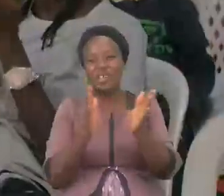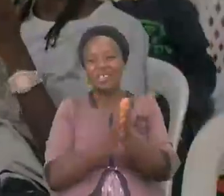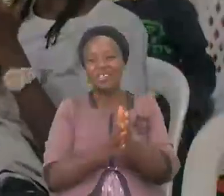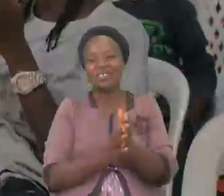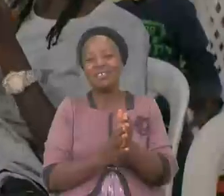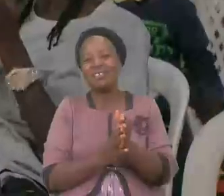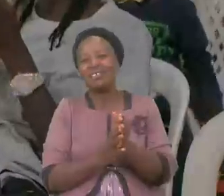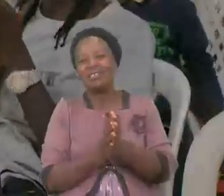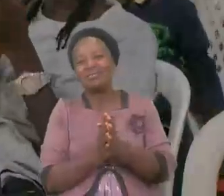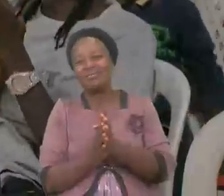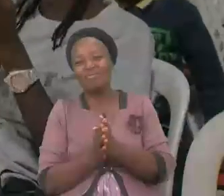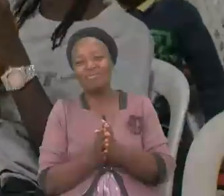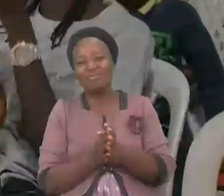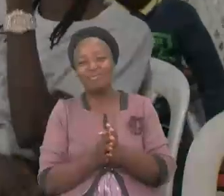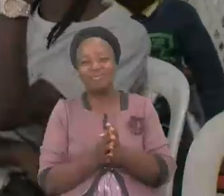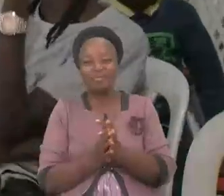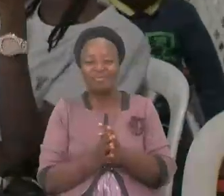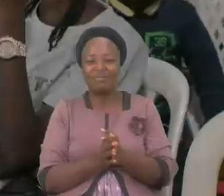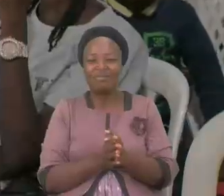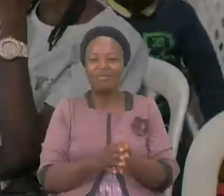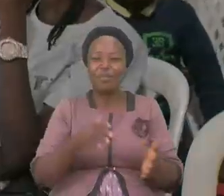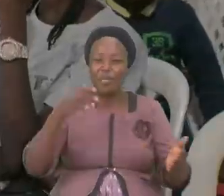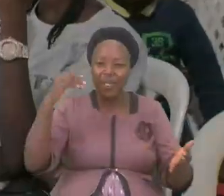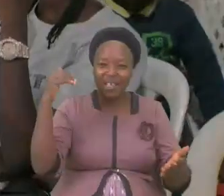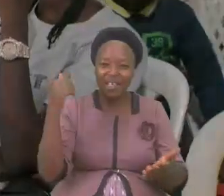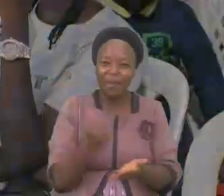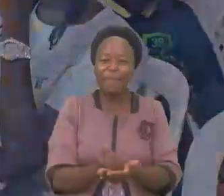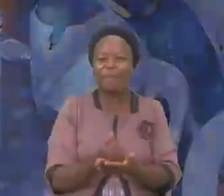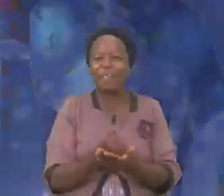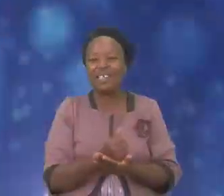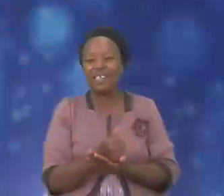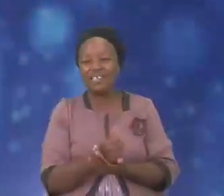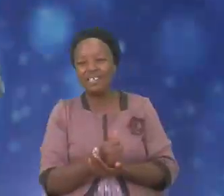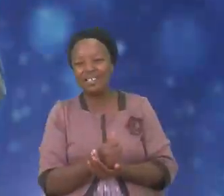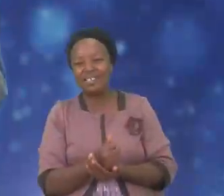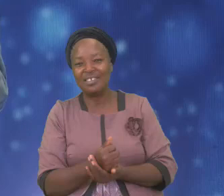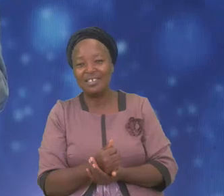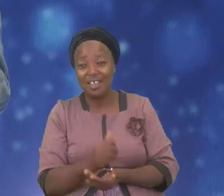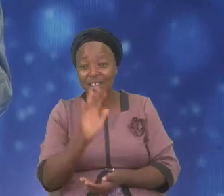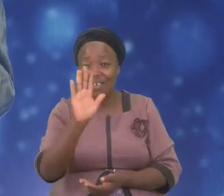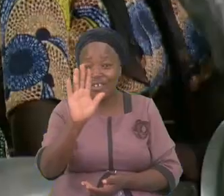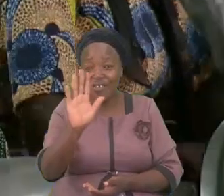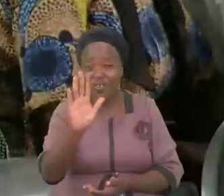Amen. Your day for a better future has come.